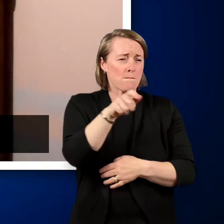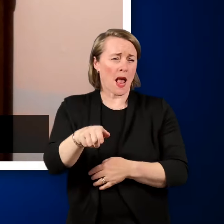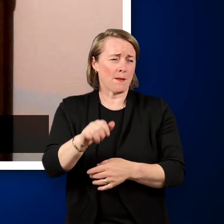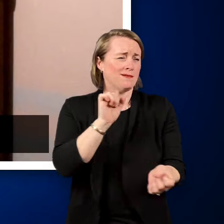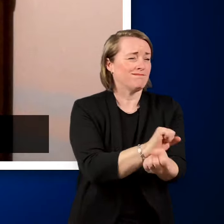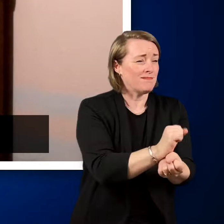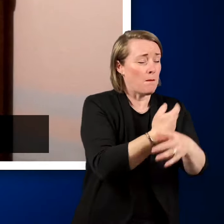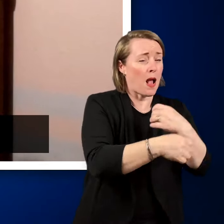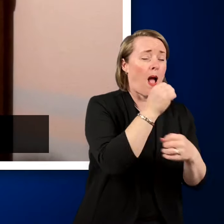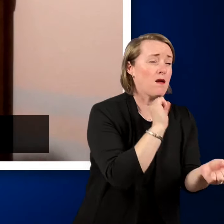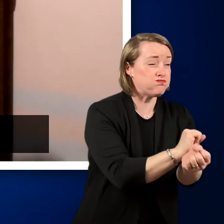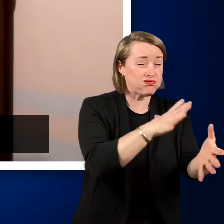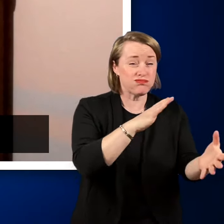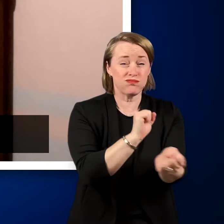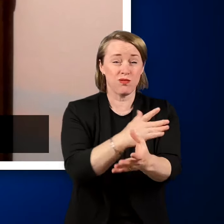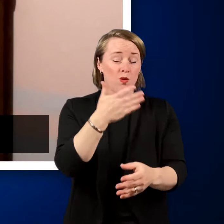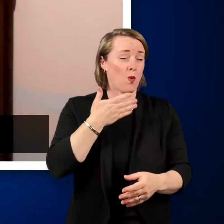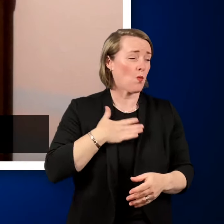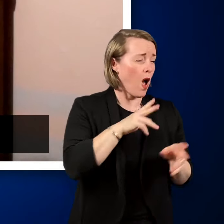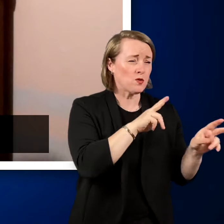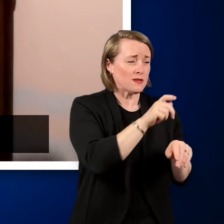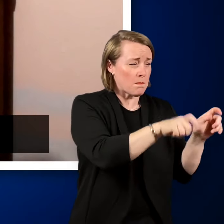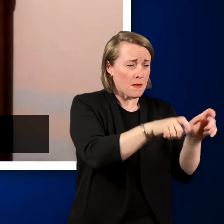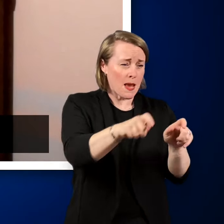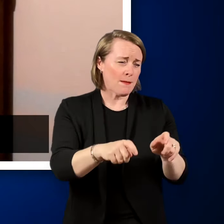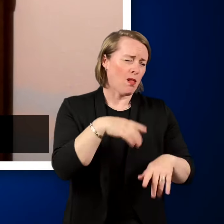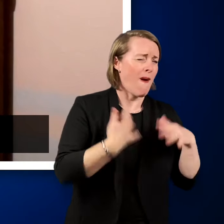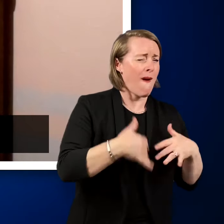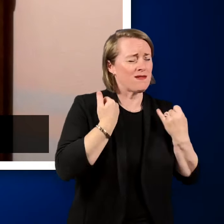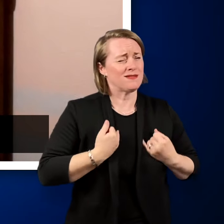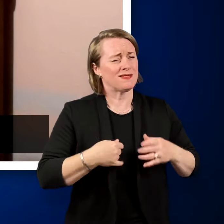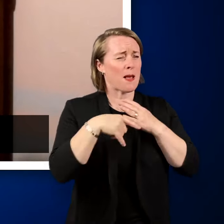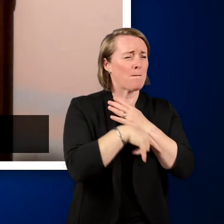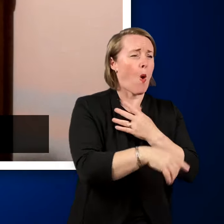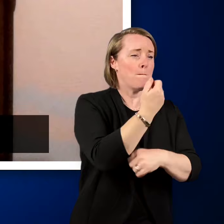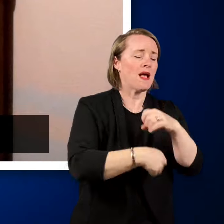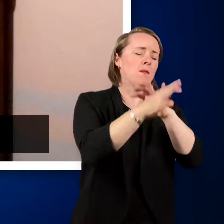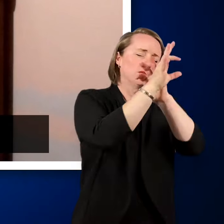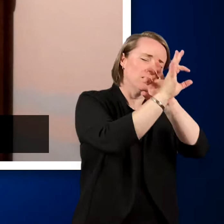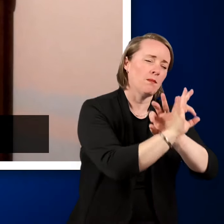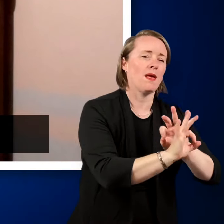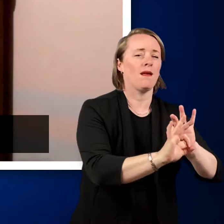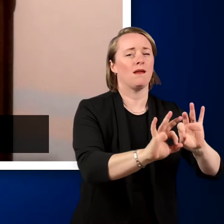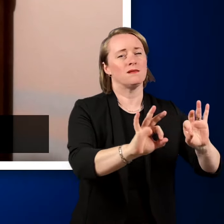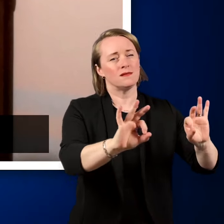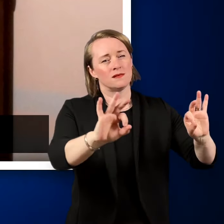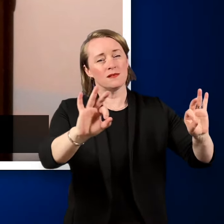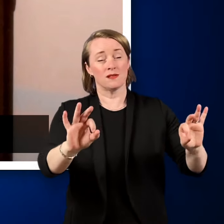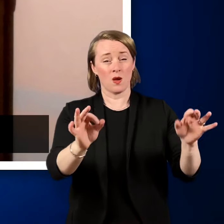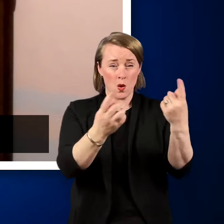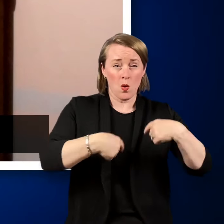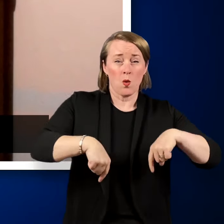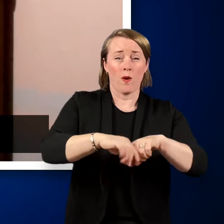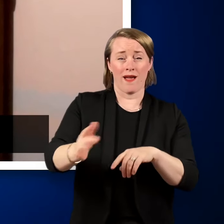the captive's hearts released, the hurt, the sick, the poor at peace. We